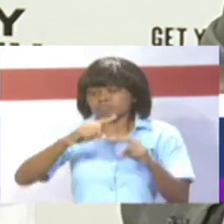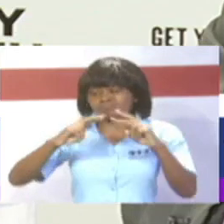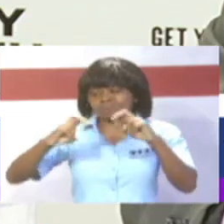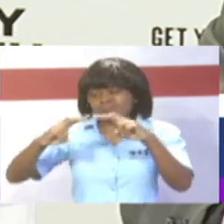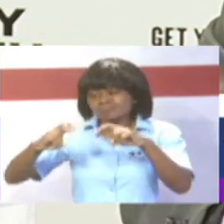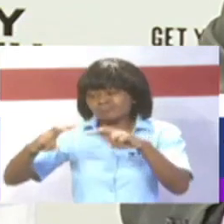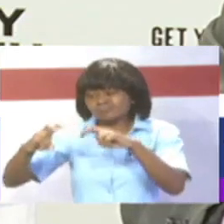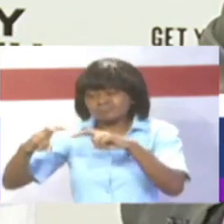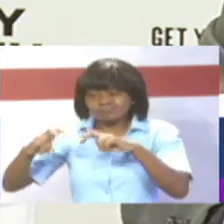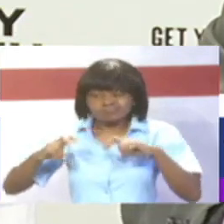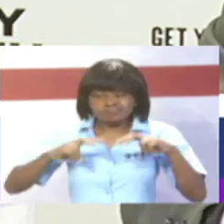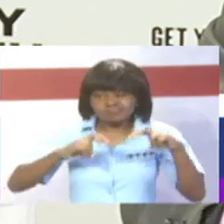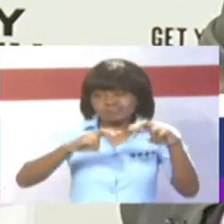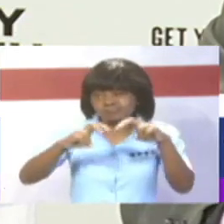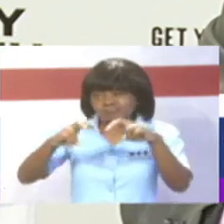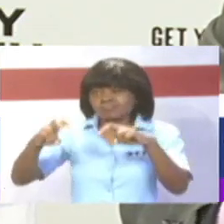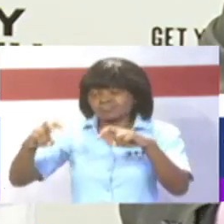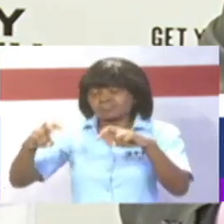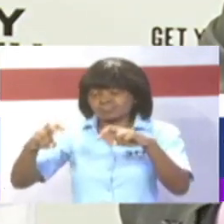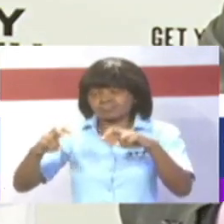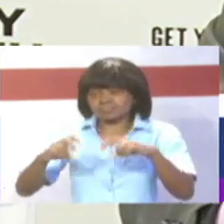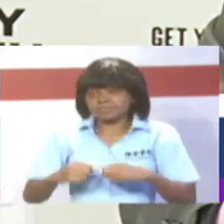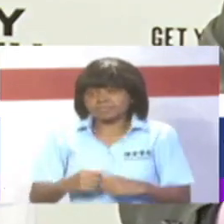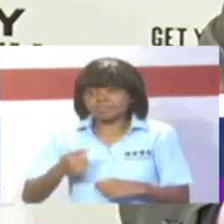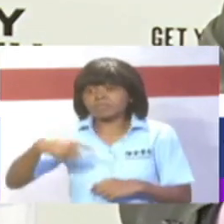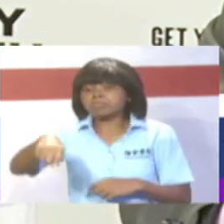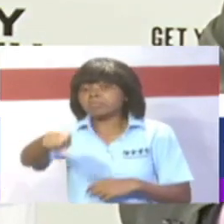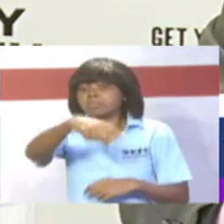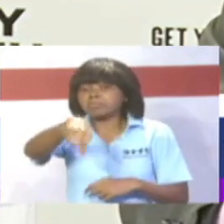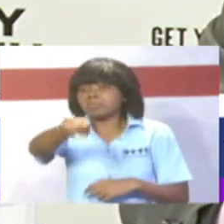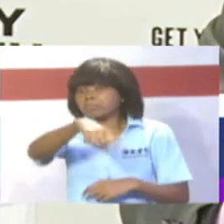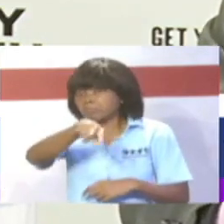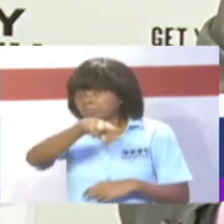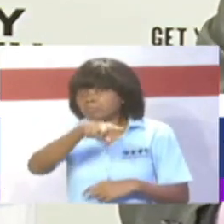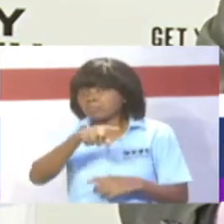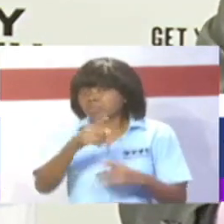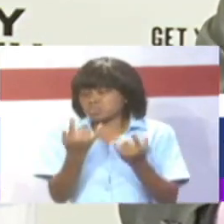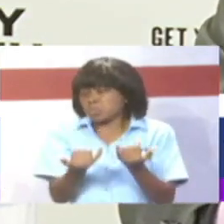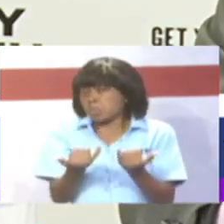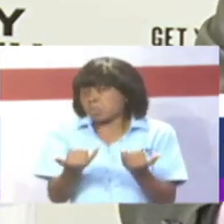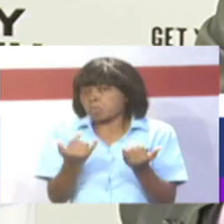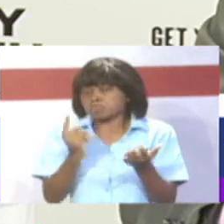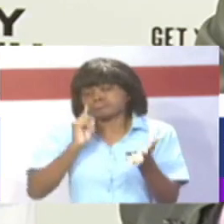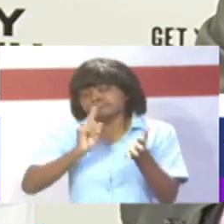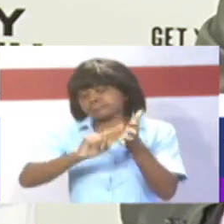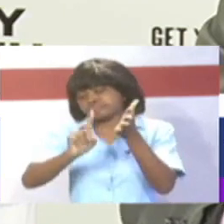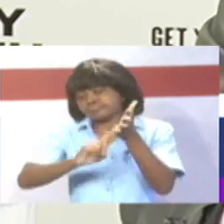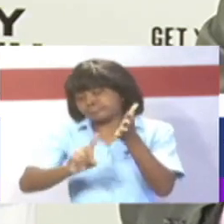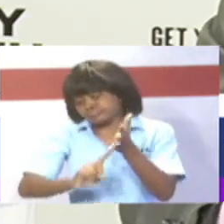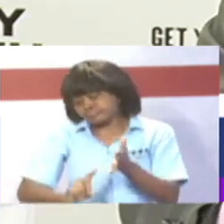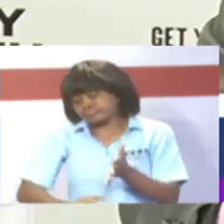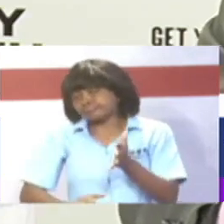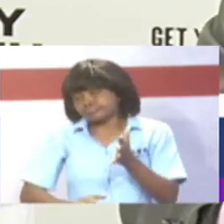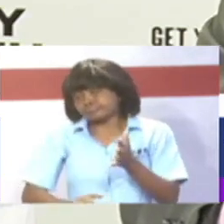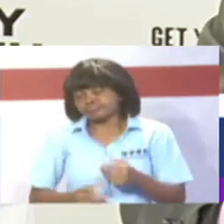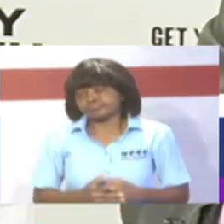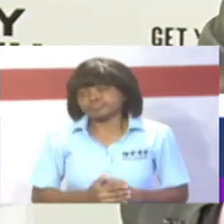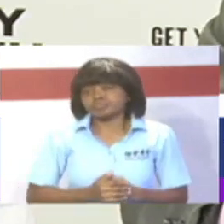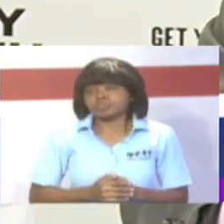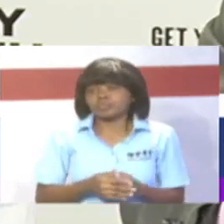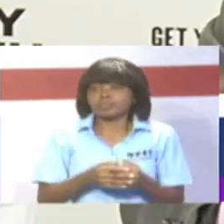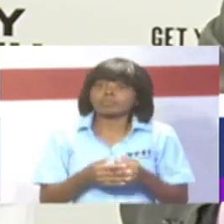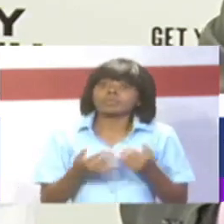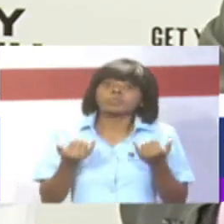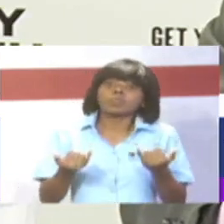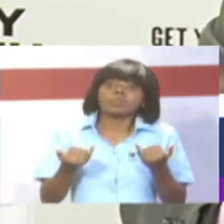that unit is ably assisted and supported by the county medical offices of health in ensuring that you don't have